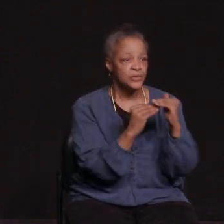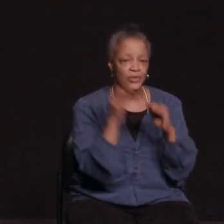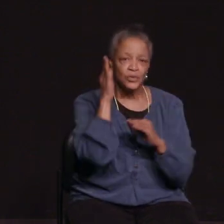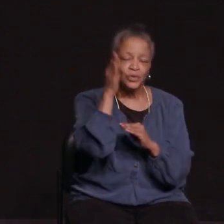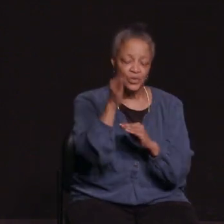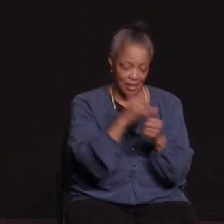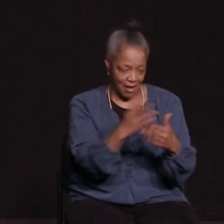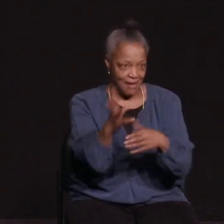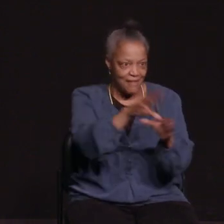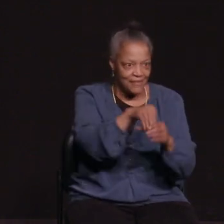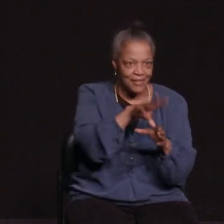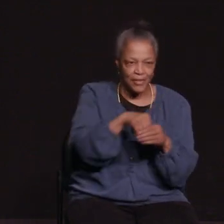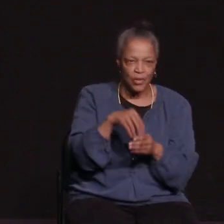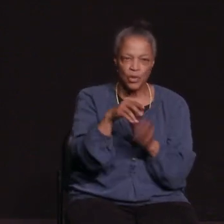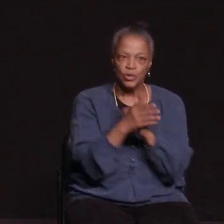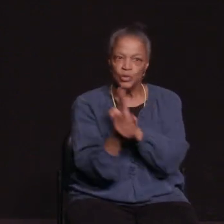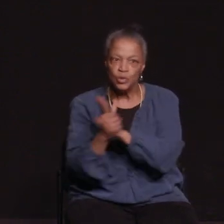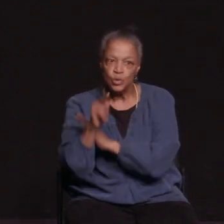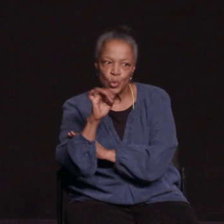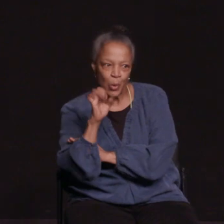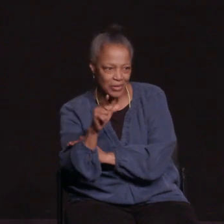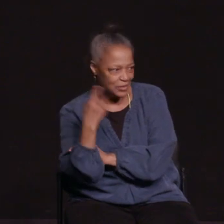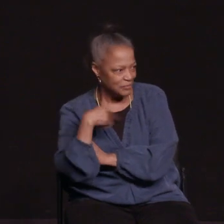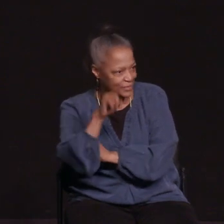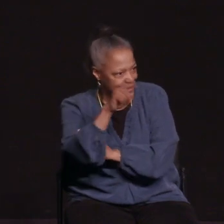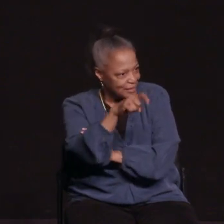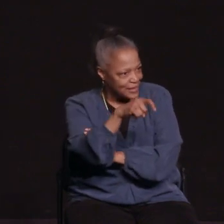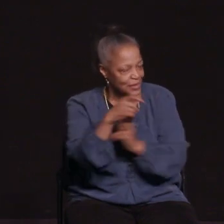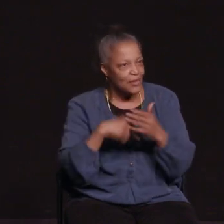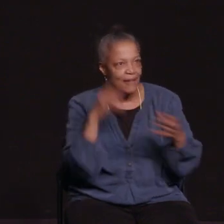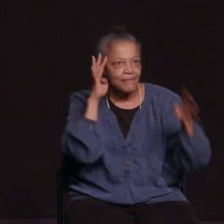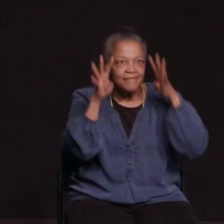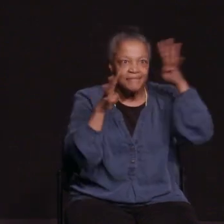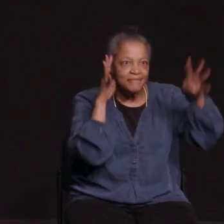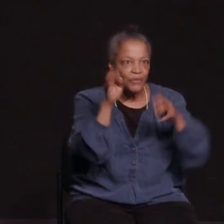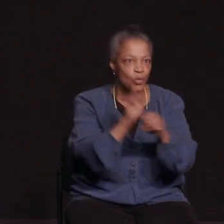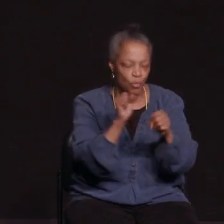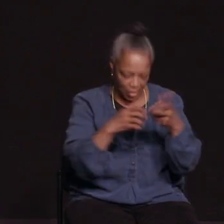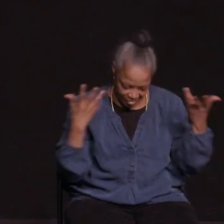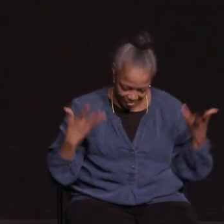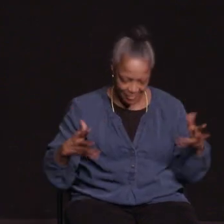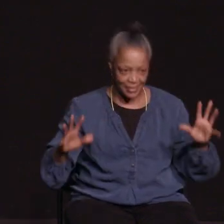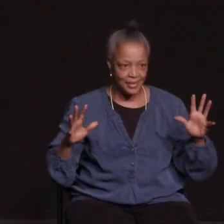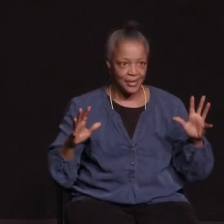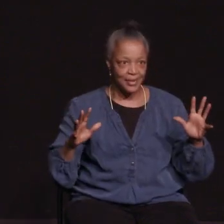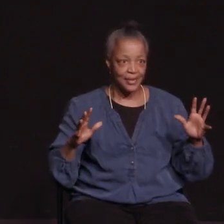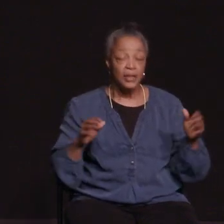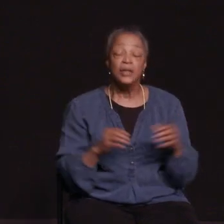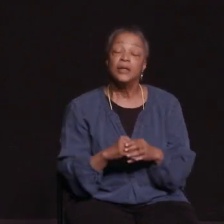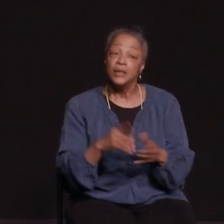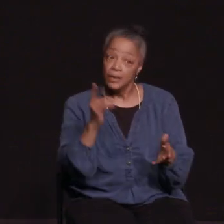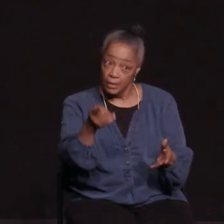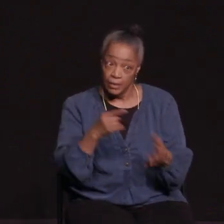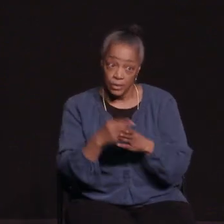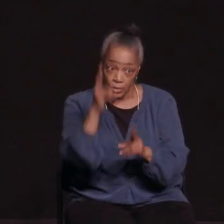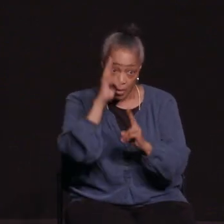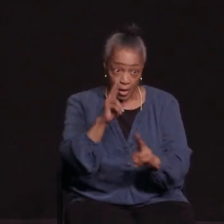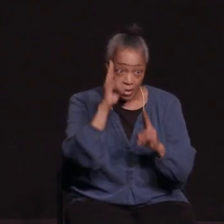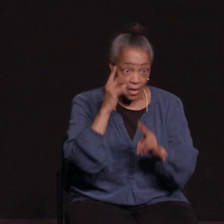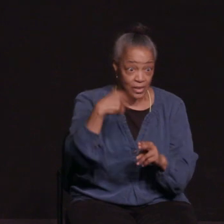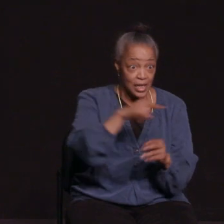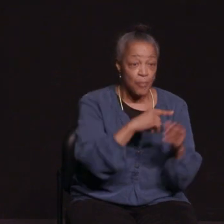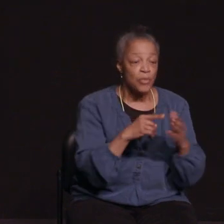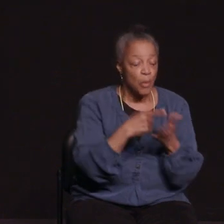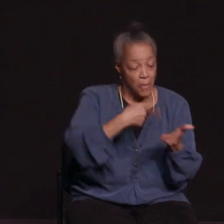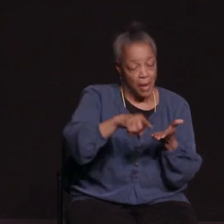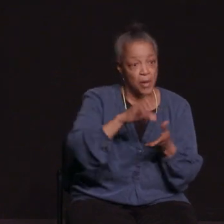and engaging the tools that are needed to do that imaginative work. One way to make concrete such acknowledgement is through the